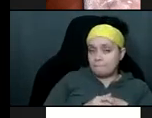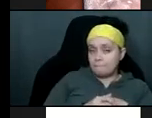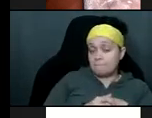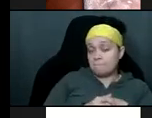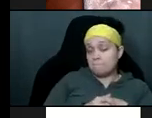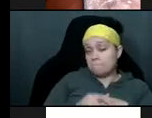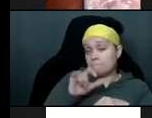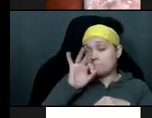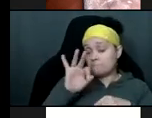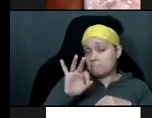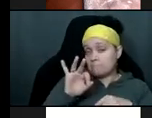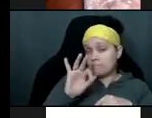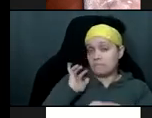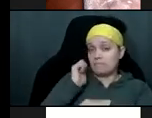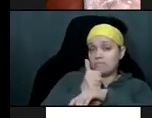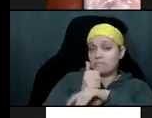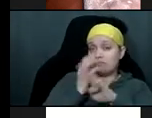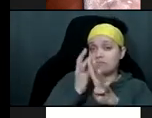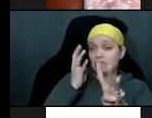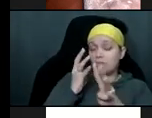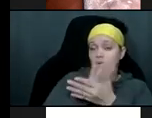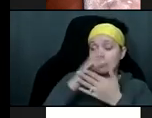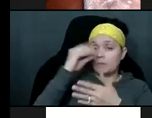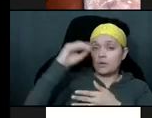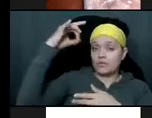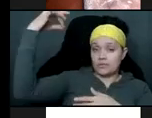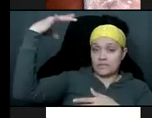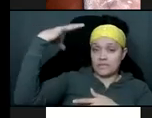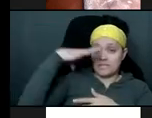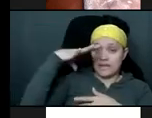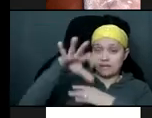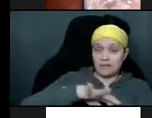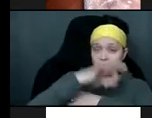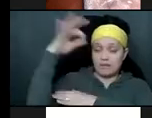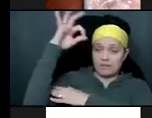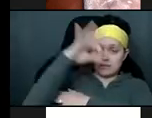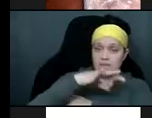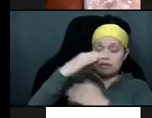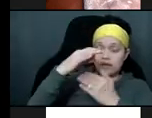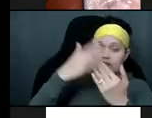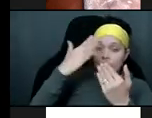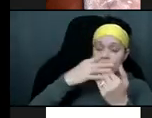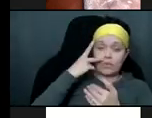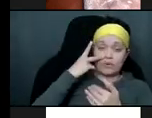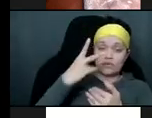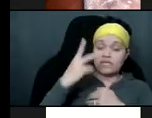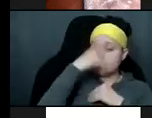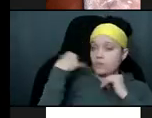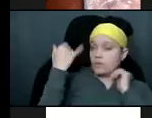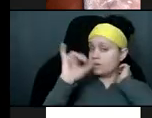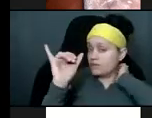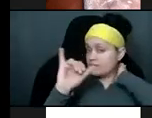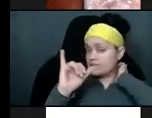If you can line it up with a nice sunset and you're at the right angle, you can almost see this, what looks like it would